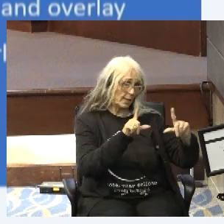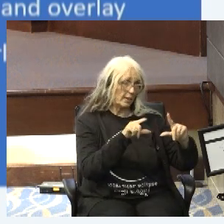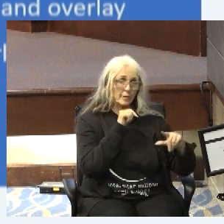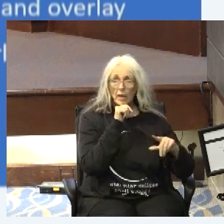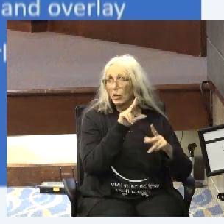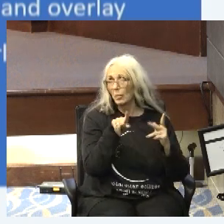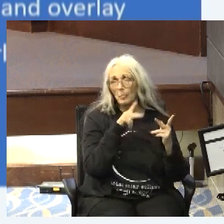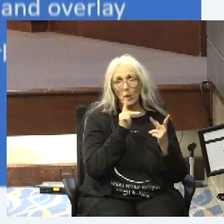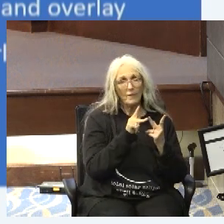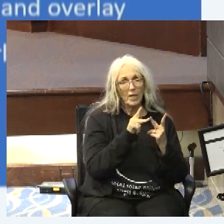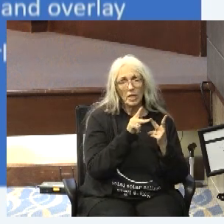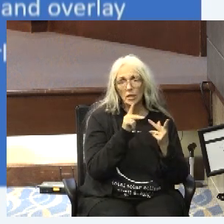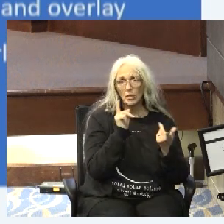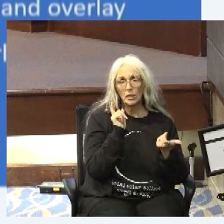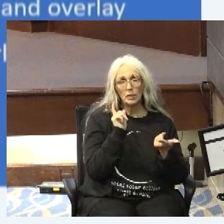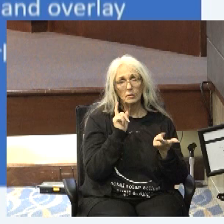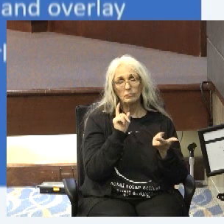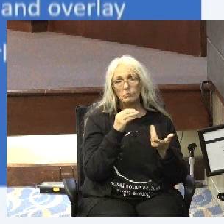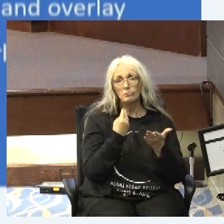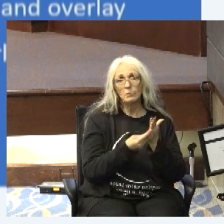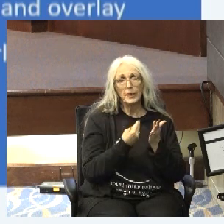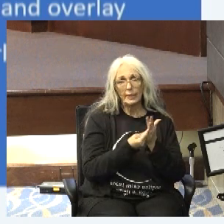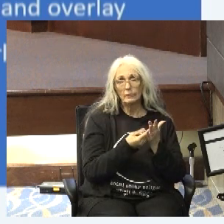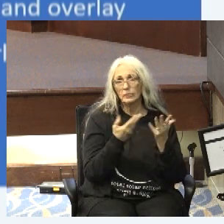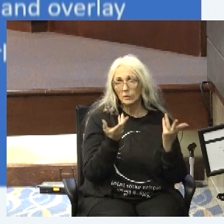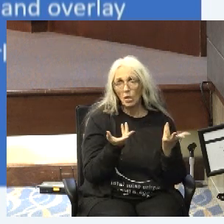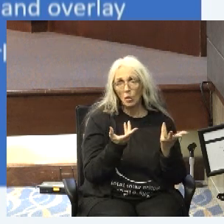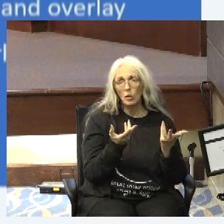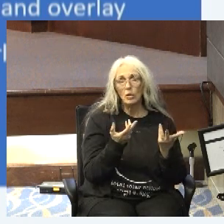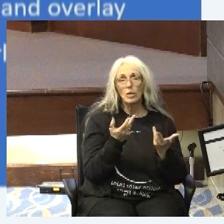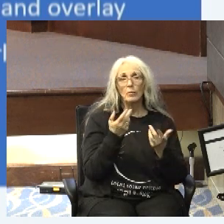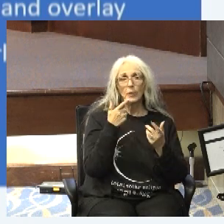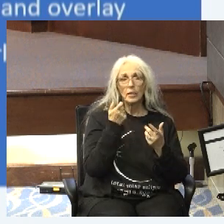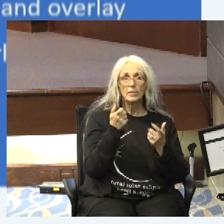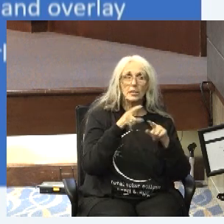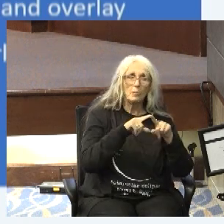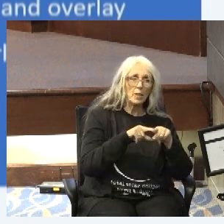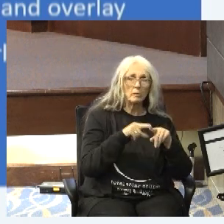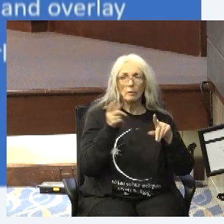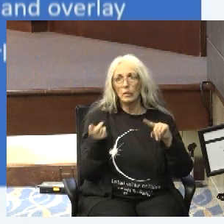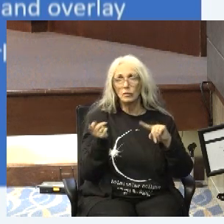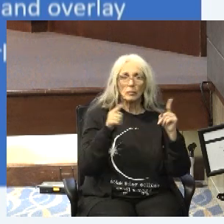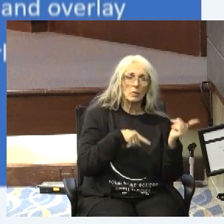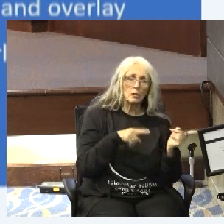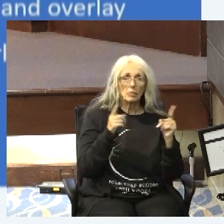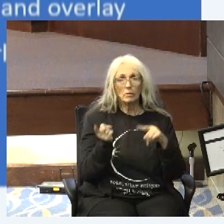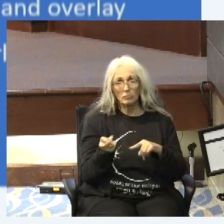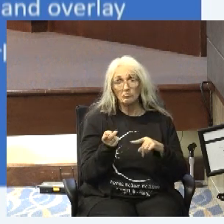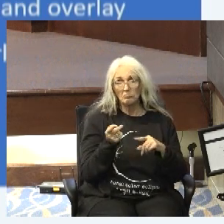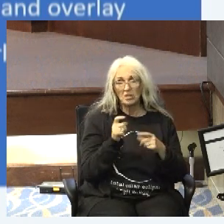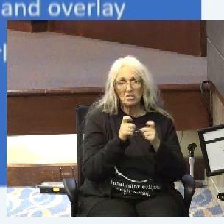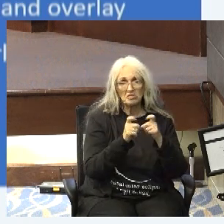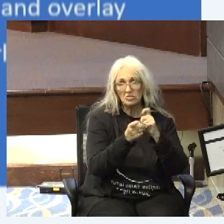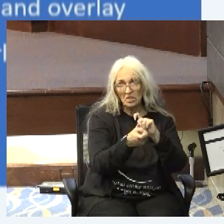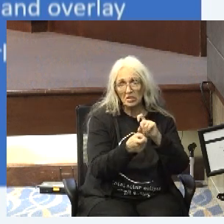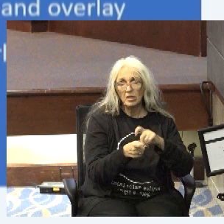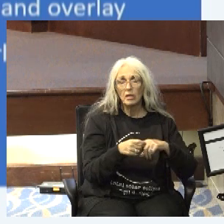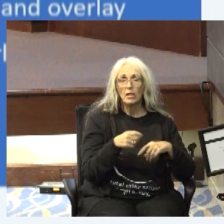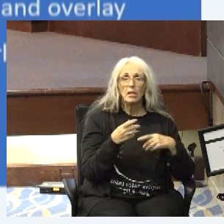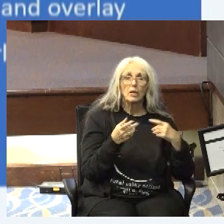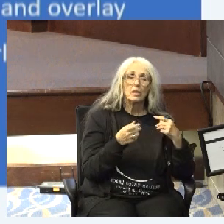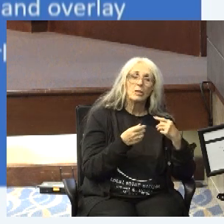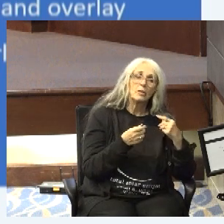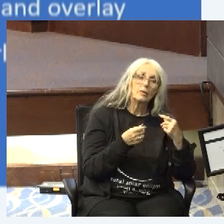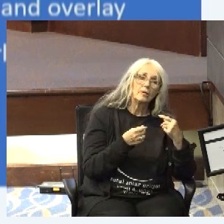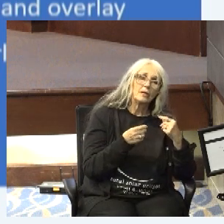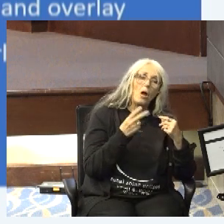perfect down to the penny. There's some caveats or variability that I want to talk to you about. And you probably remember the old quote, it's attributed to Mark